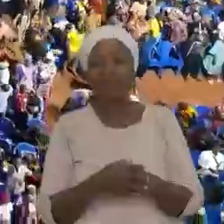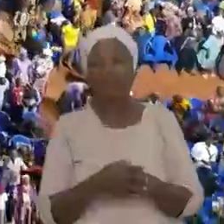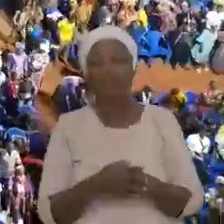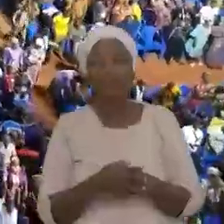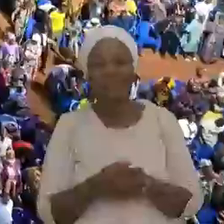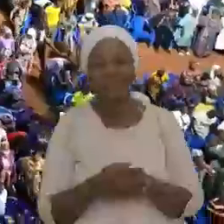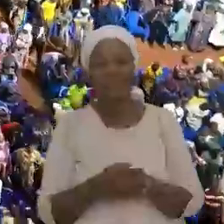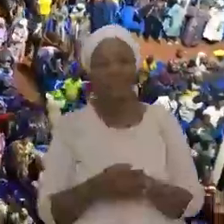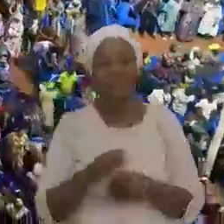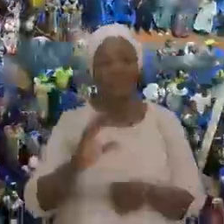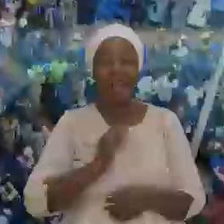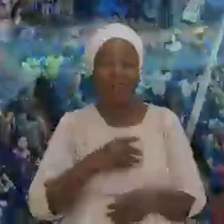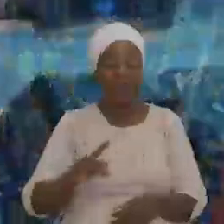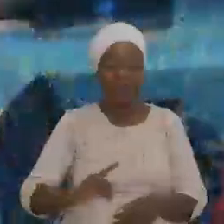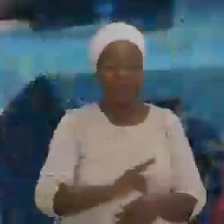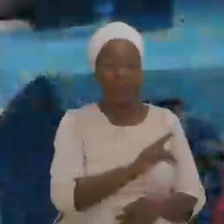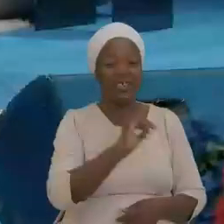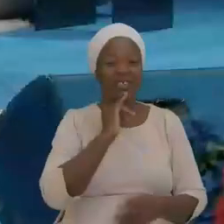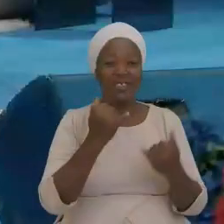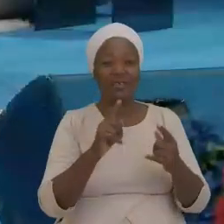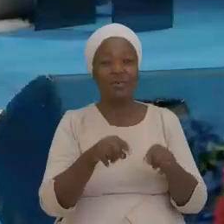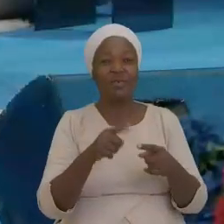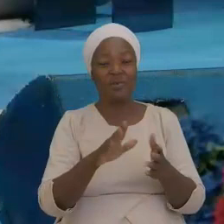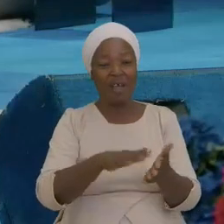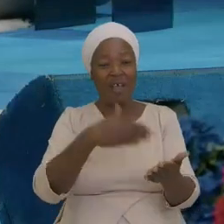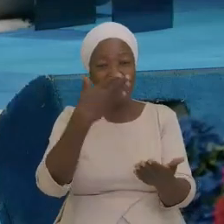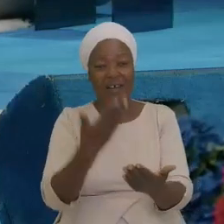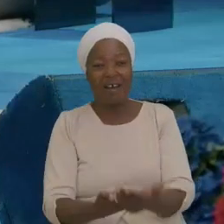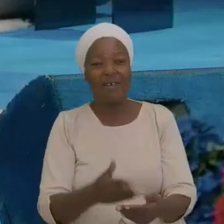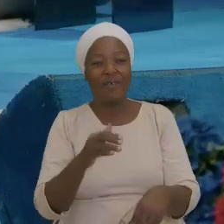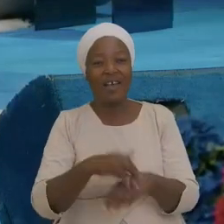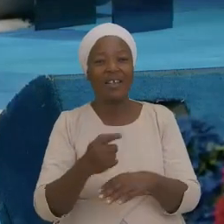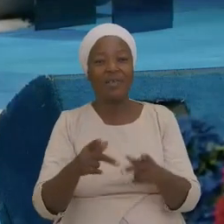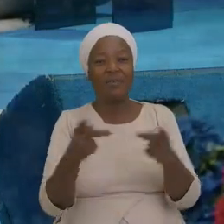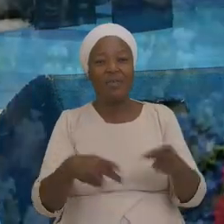Our flight is now going to arrive at the place of healing.